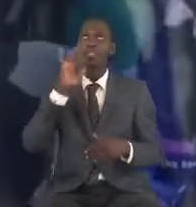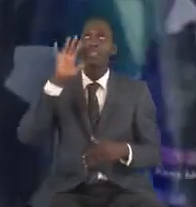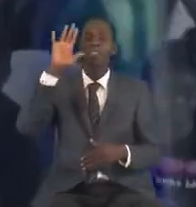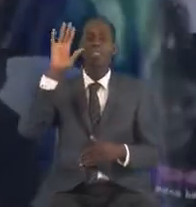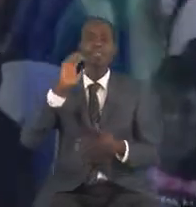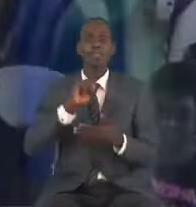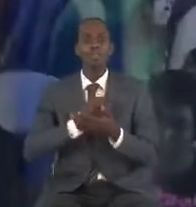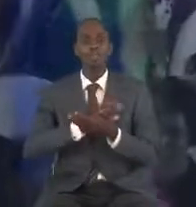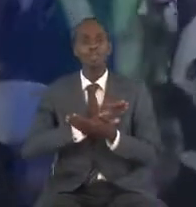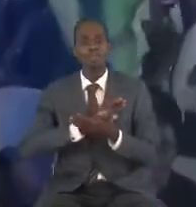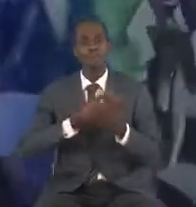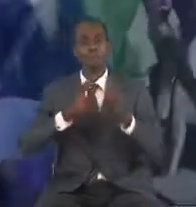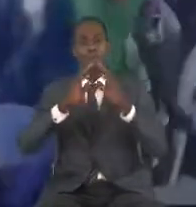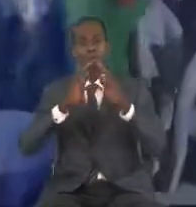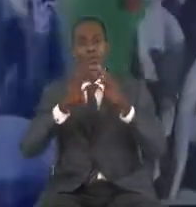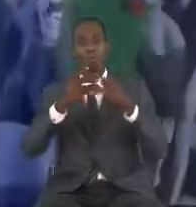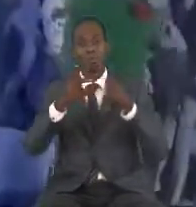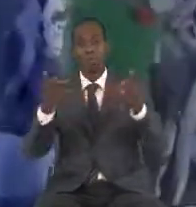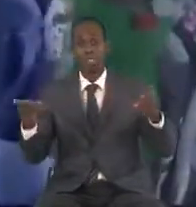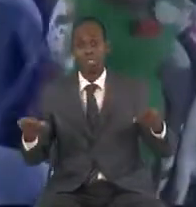sanctuary.